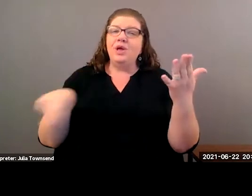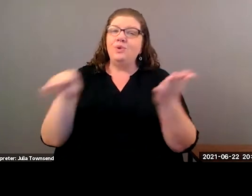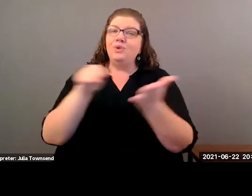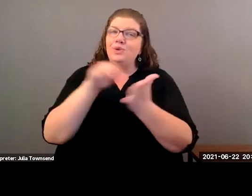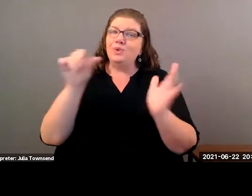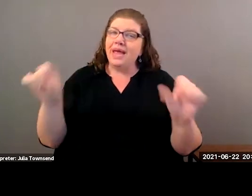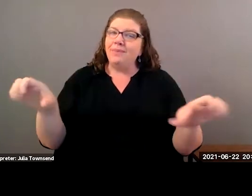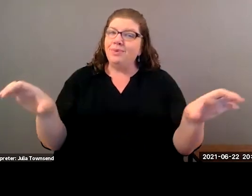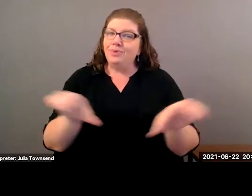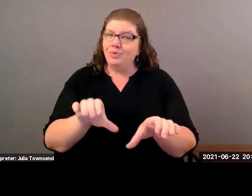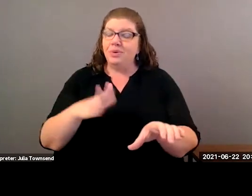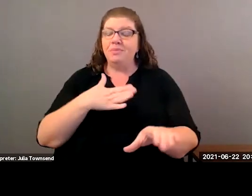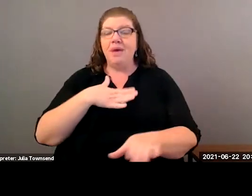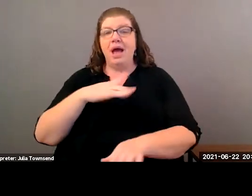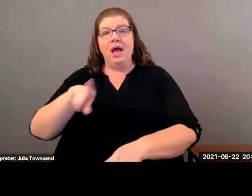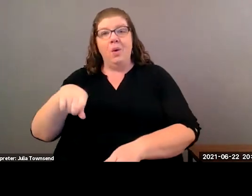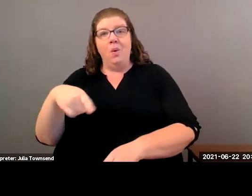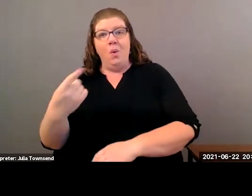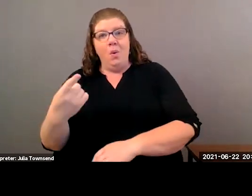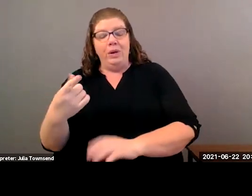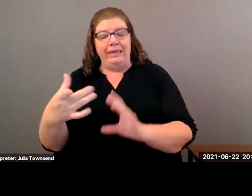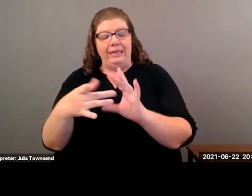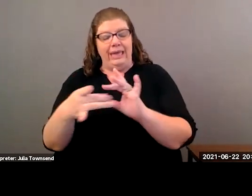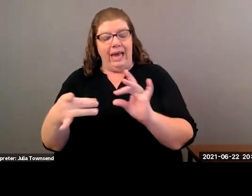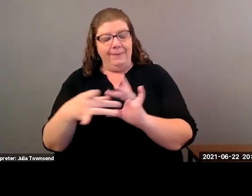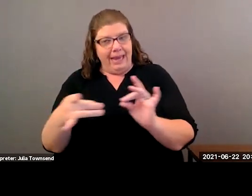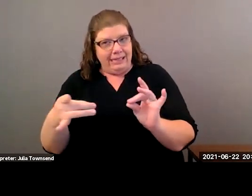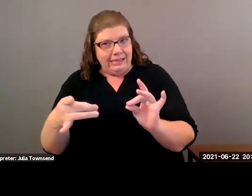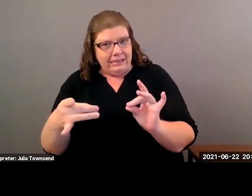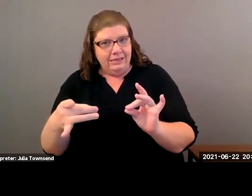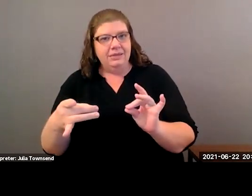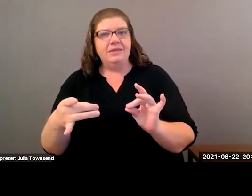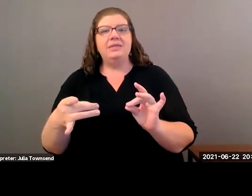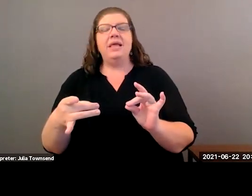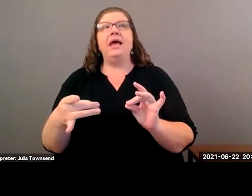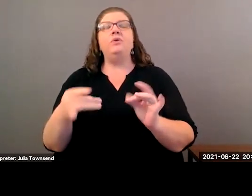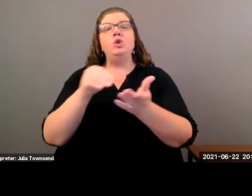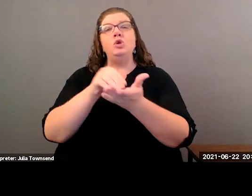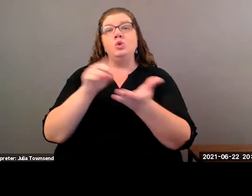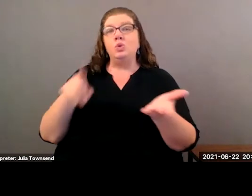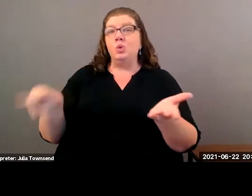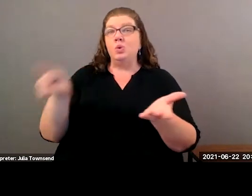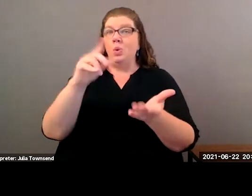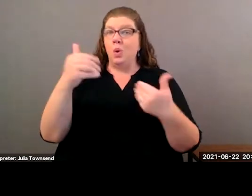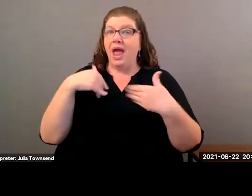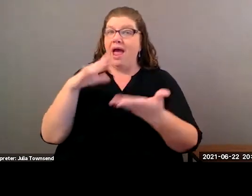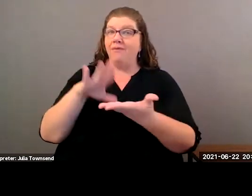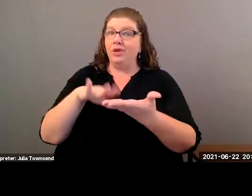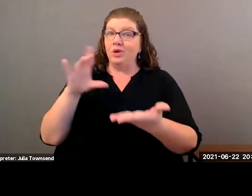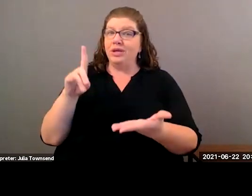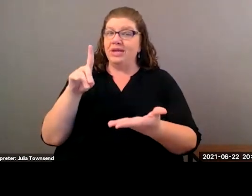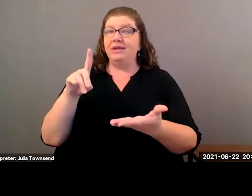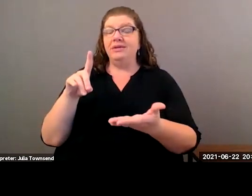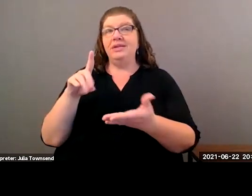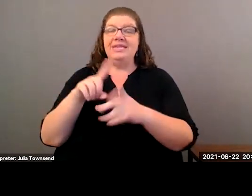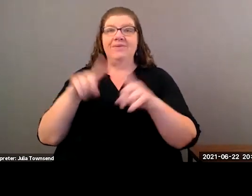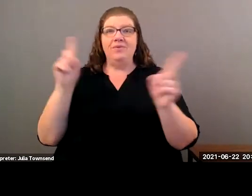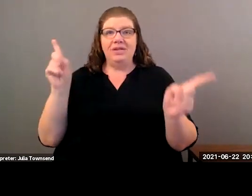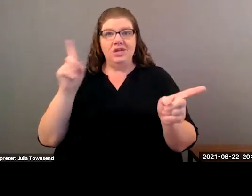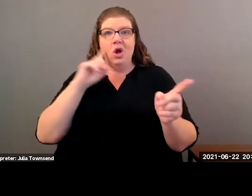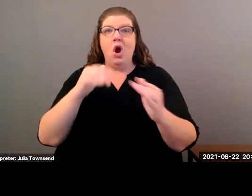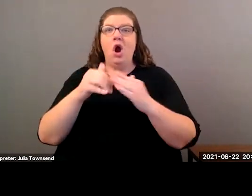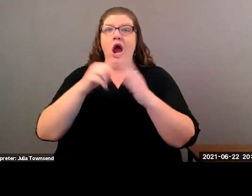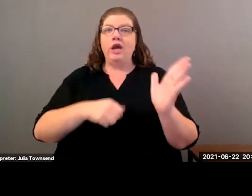do. My only comment is that the students with learning differences in particular are